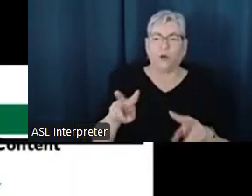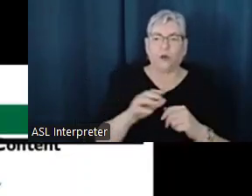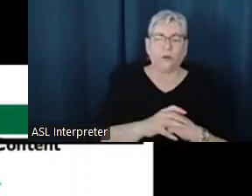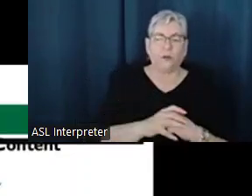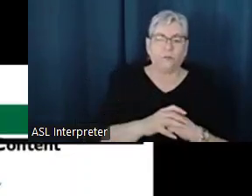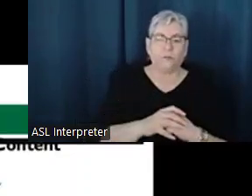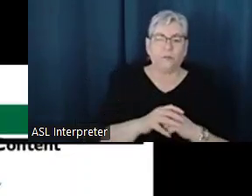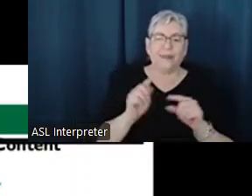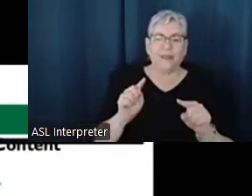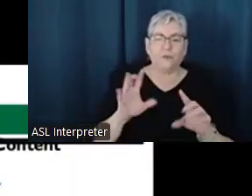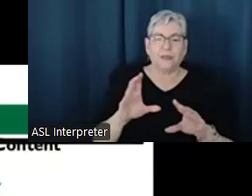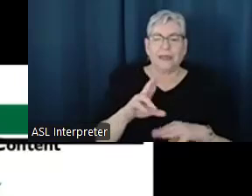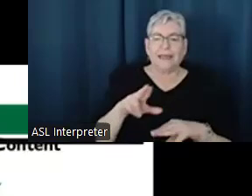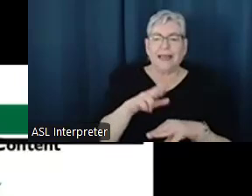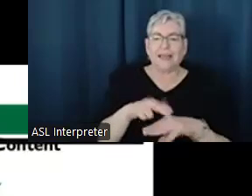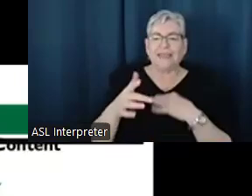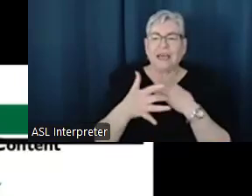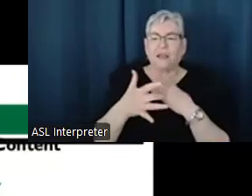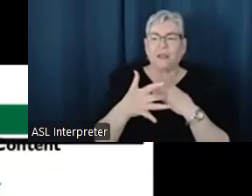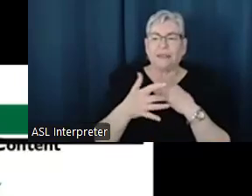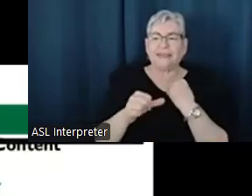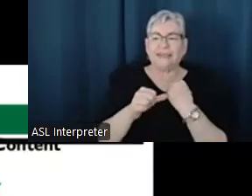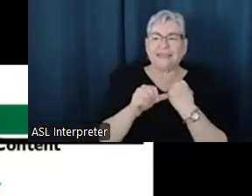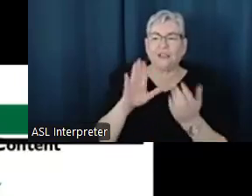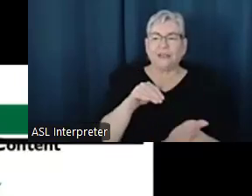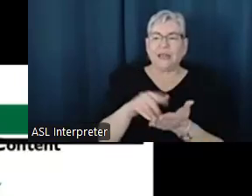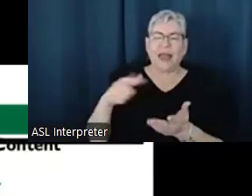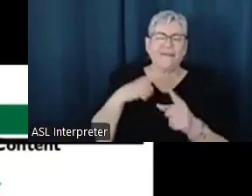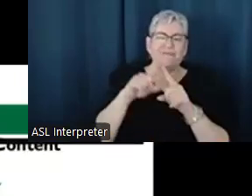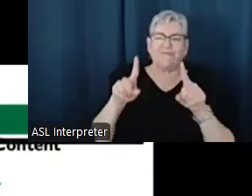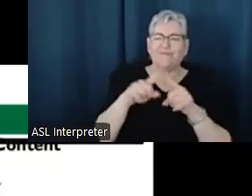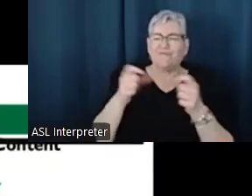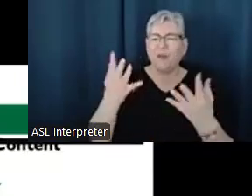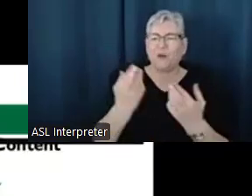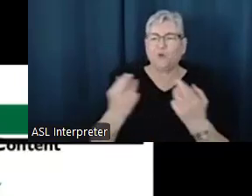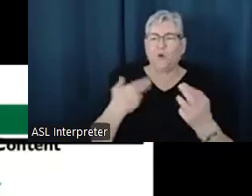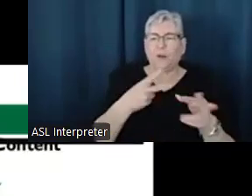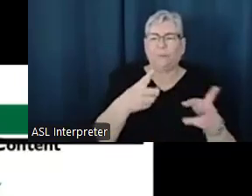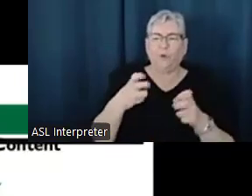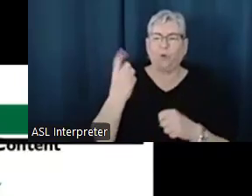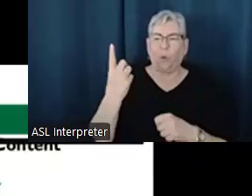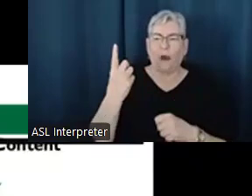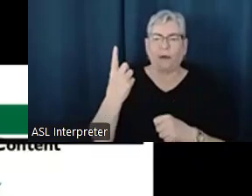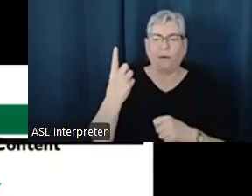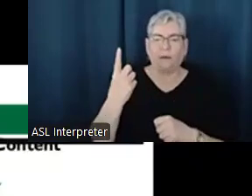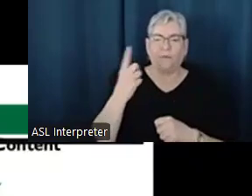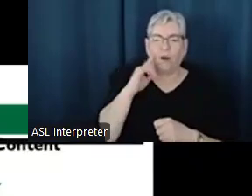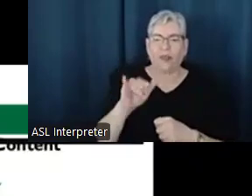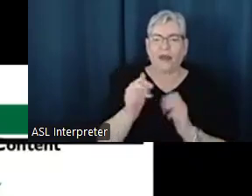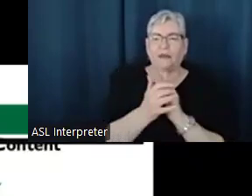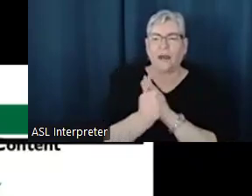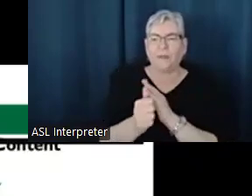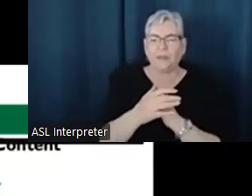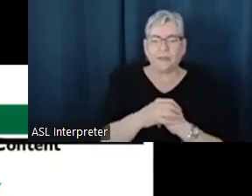Technical Assistance Center. They have a ton of resources, but we pulled one specific one for this competency here. All right, go ahead. We're